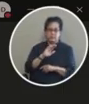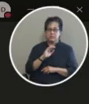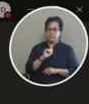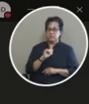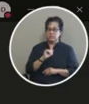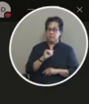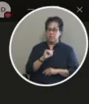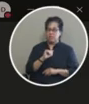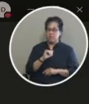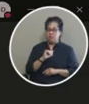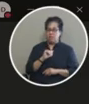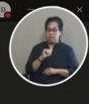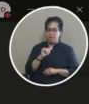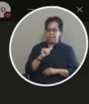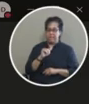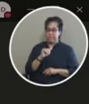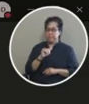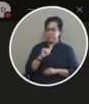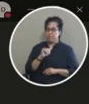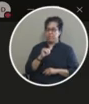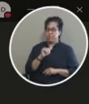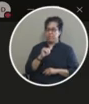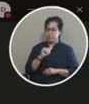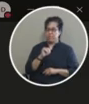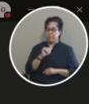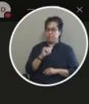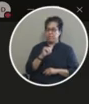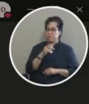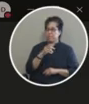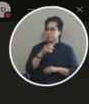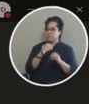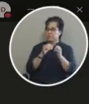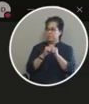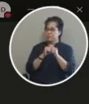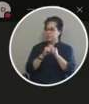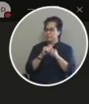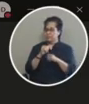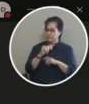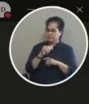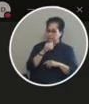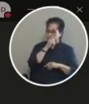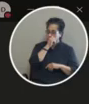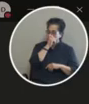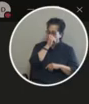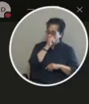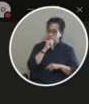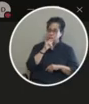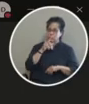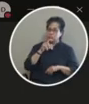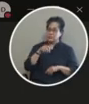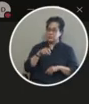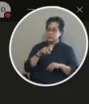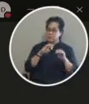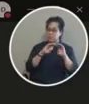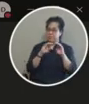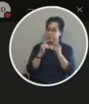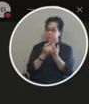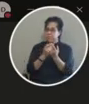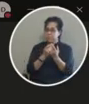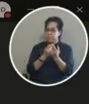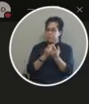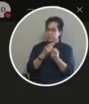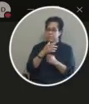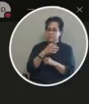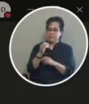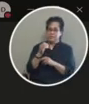the El Pasoans fighting hunger, with the additional funding that we so desperately need. I also want to thank the mayor and